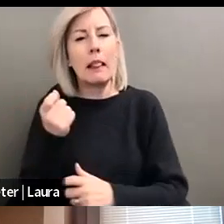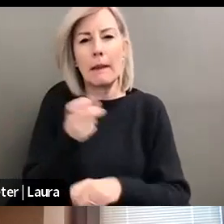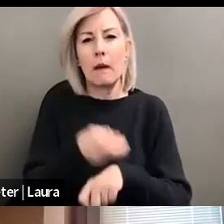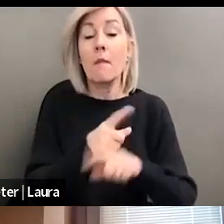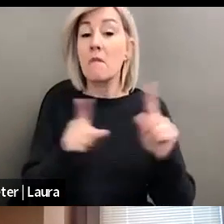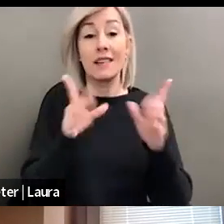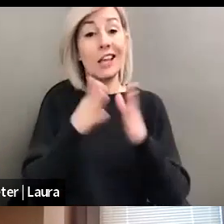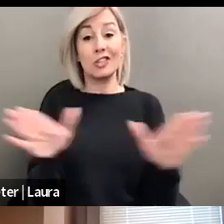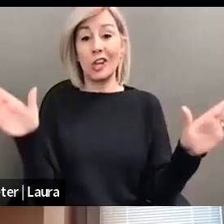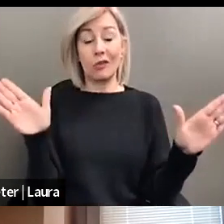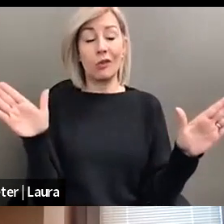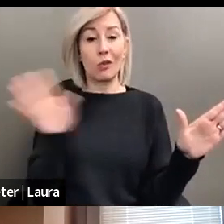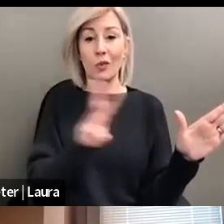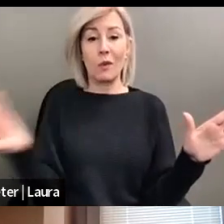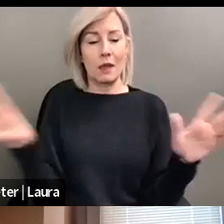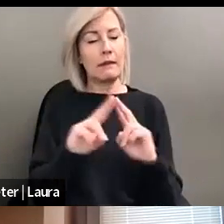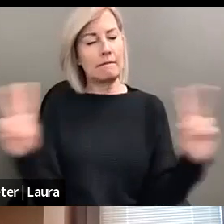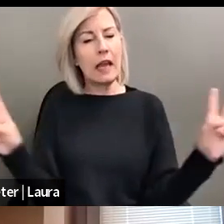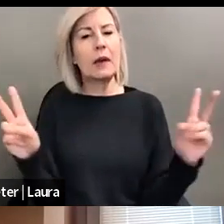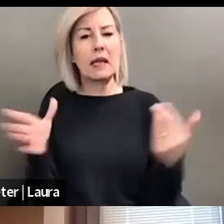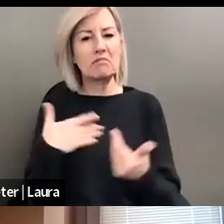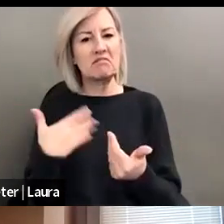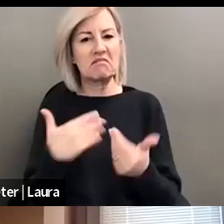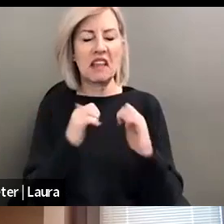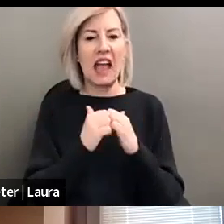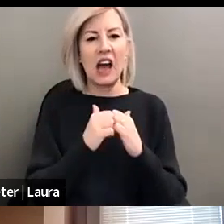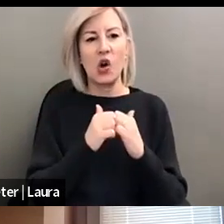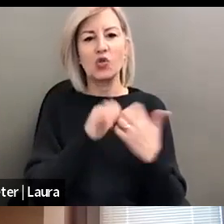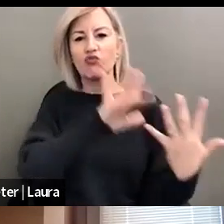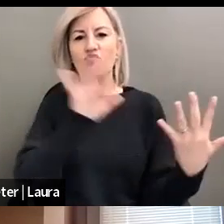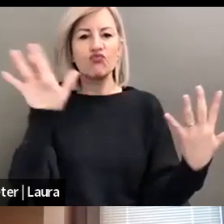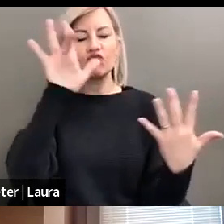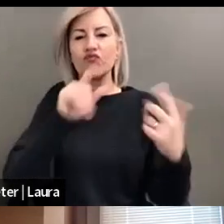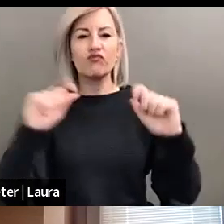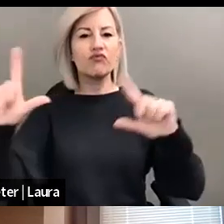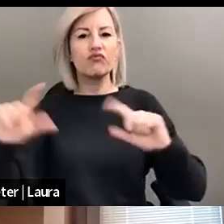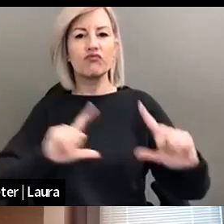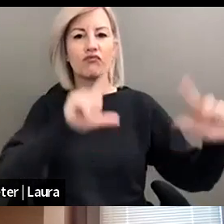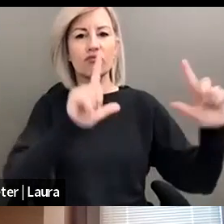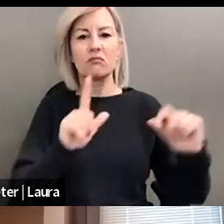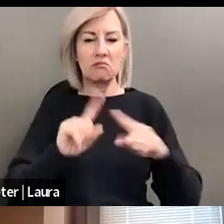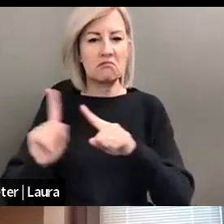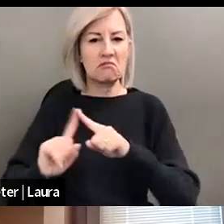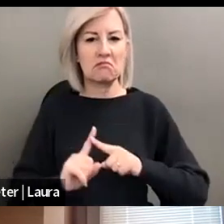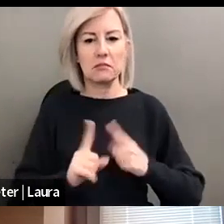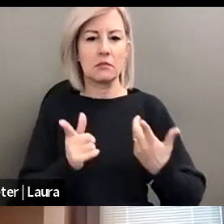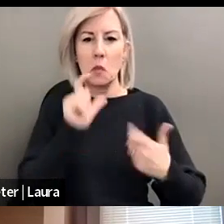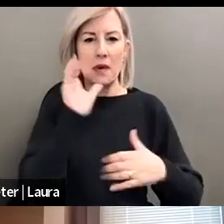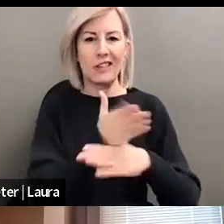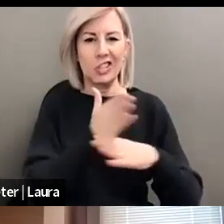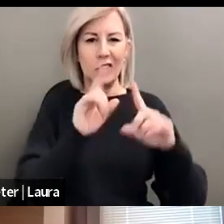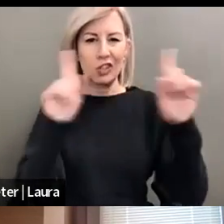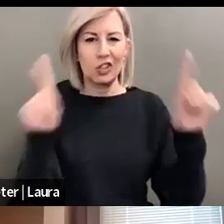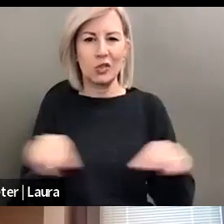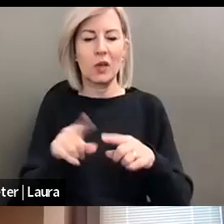But overall, the site's pretty intuitive on how to move across the tabs and everything. And we don't have to share a screen or something to look at